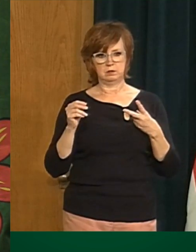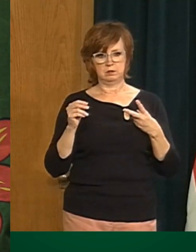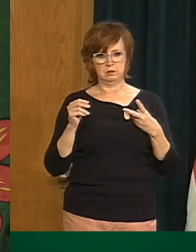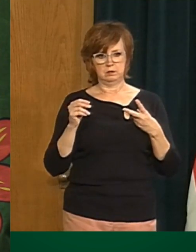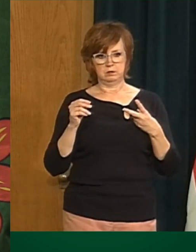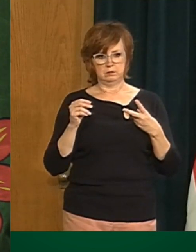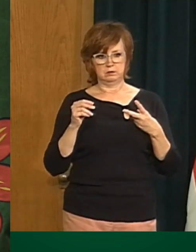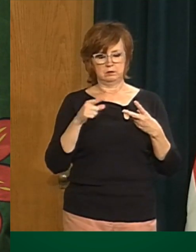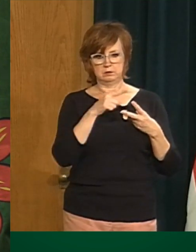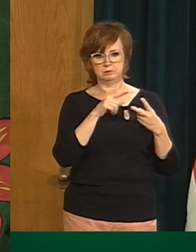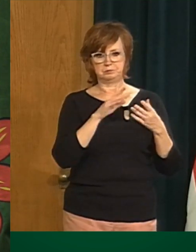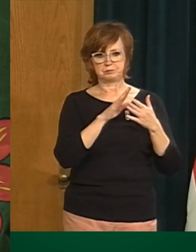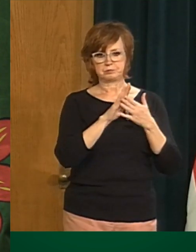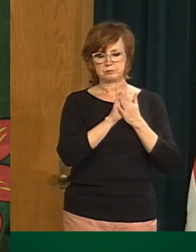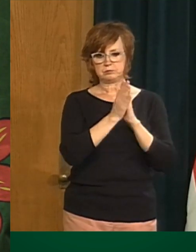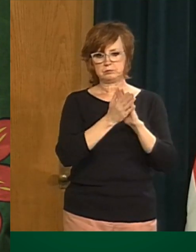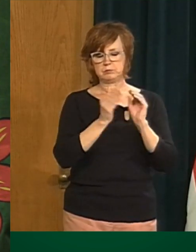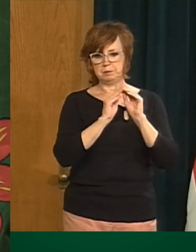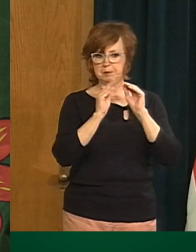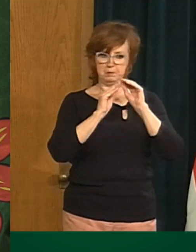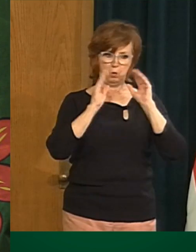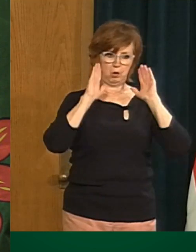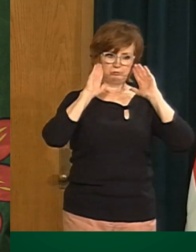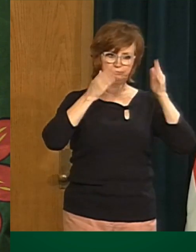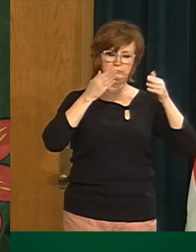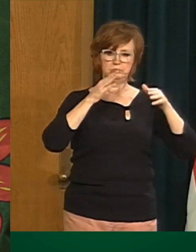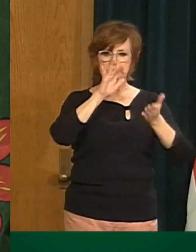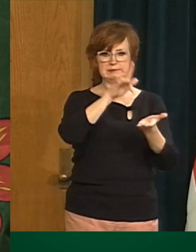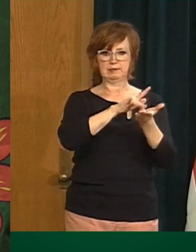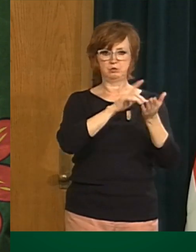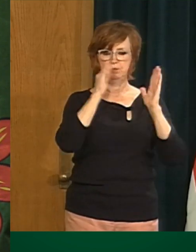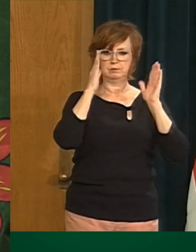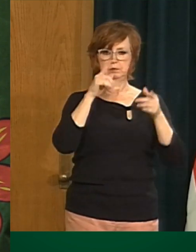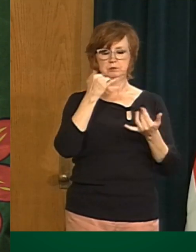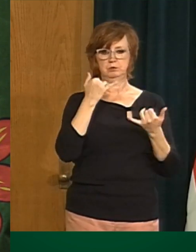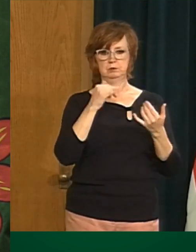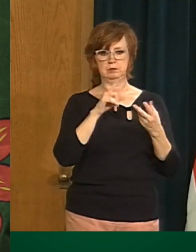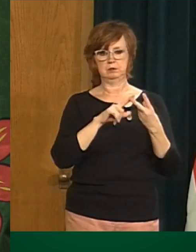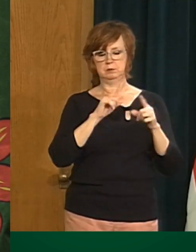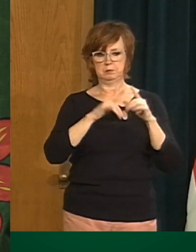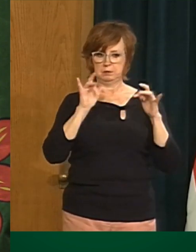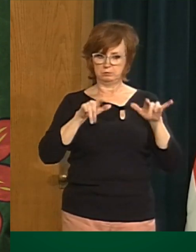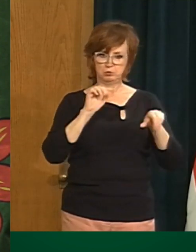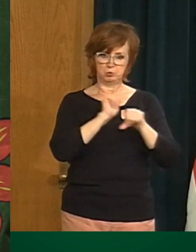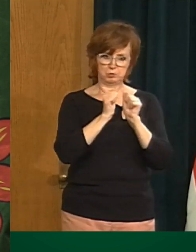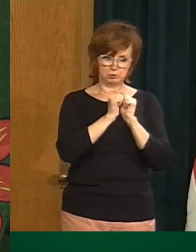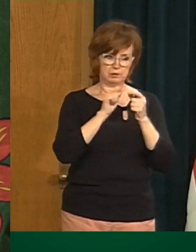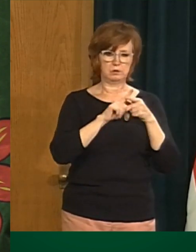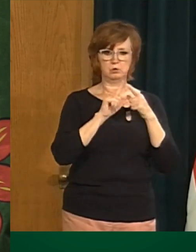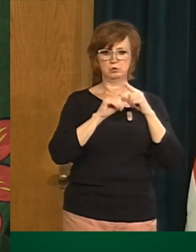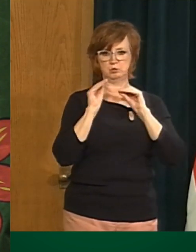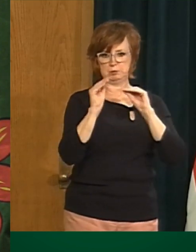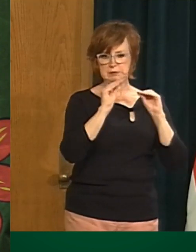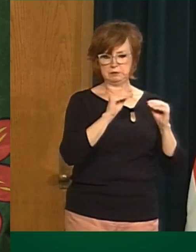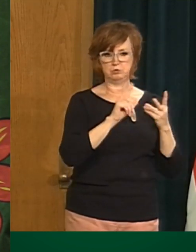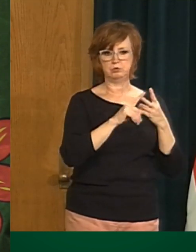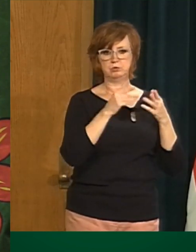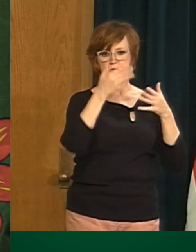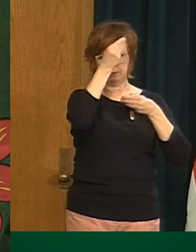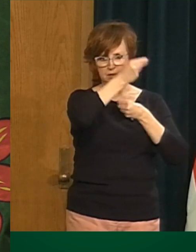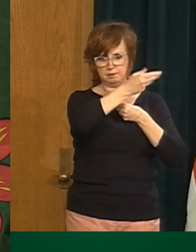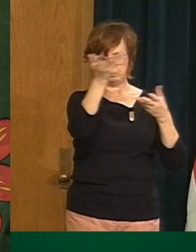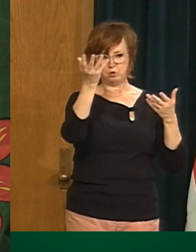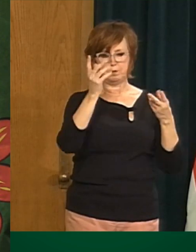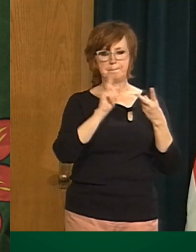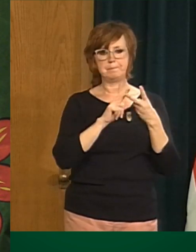days ahead. So still continue to work with our communities on A, education around physical distancing, B, around supporting them